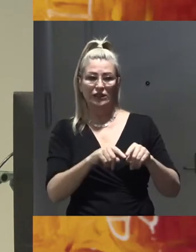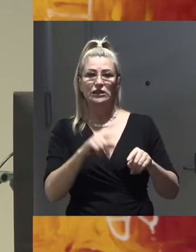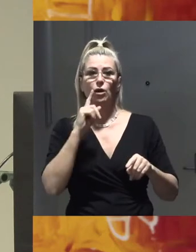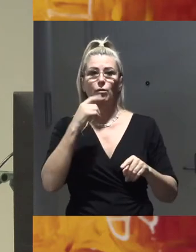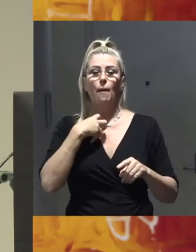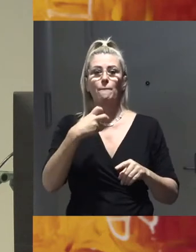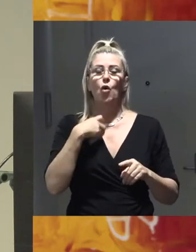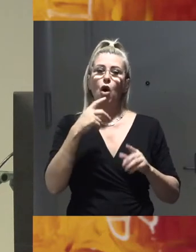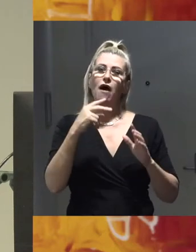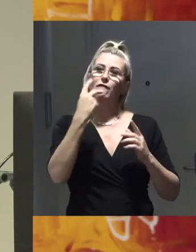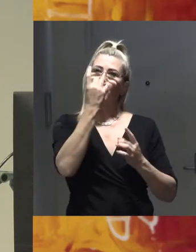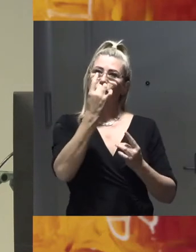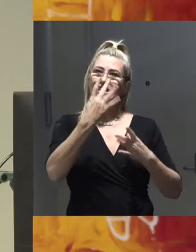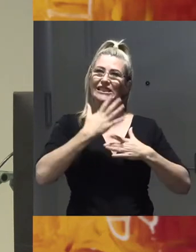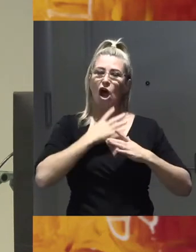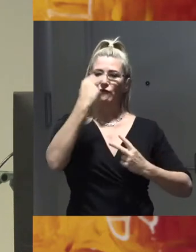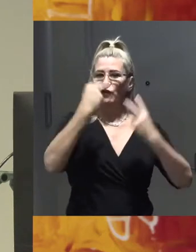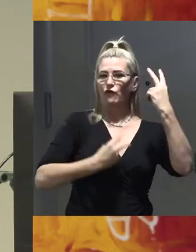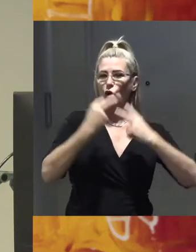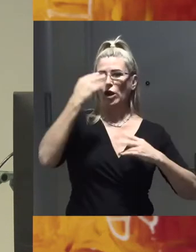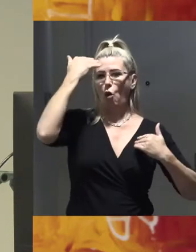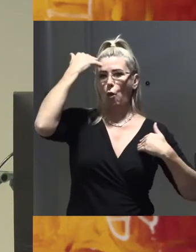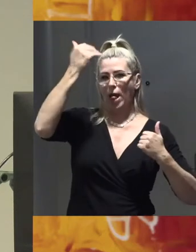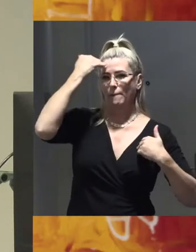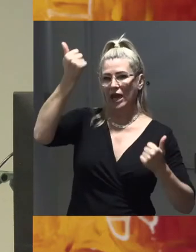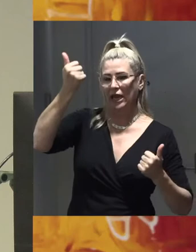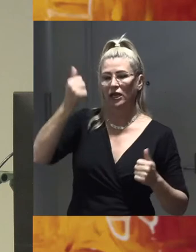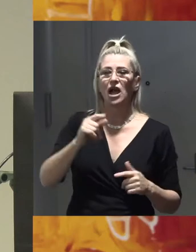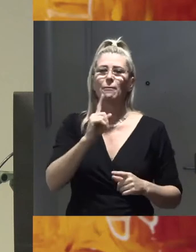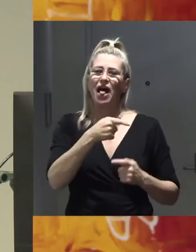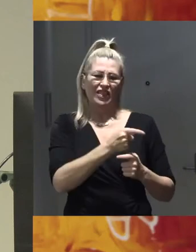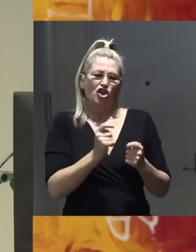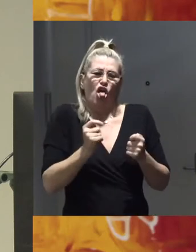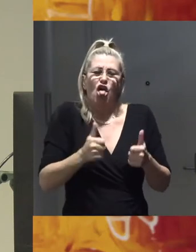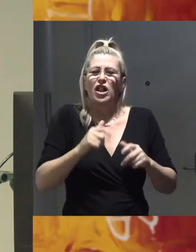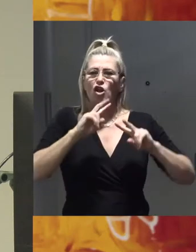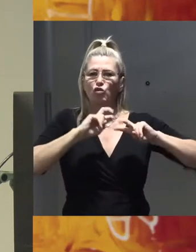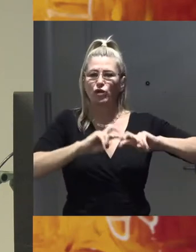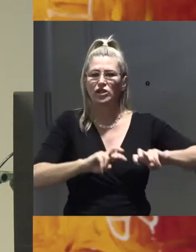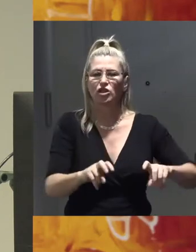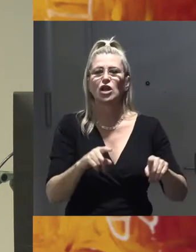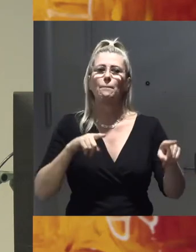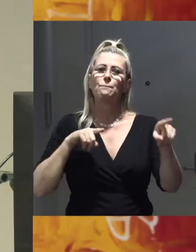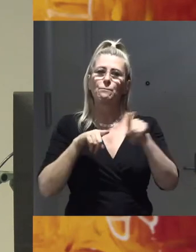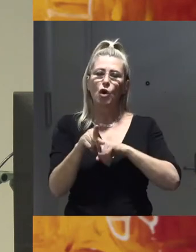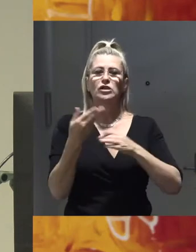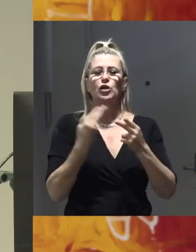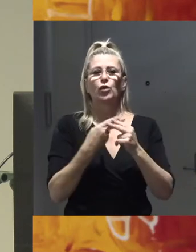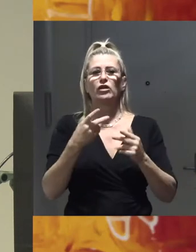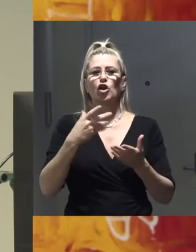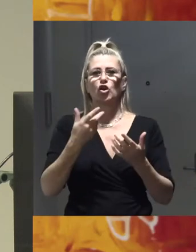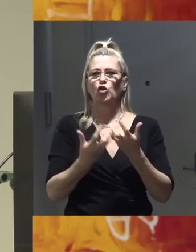subjective well-being. However, this early research was almost exclusively undertaken with undergraduate